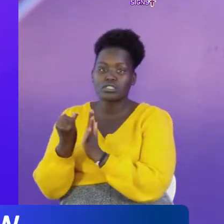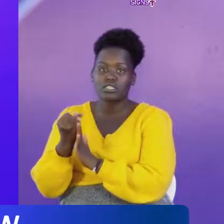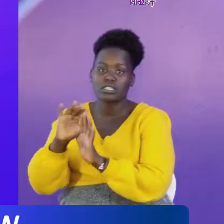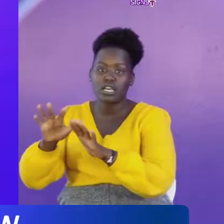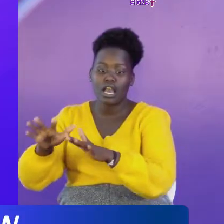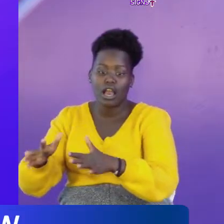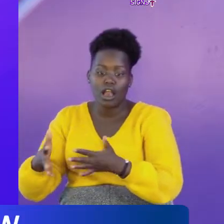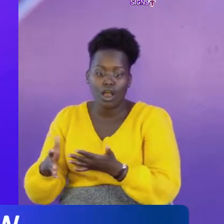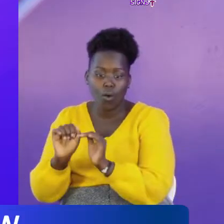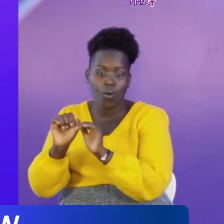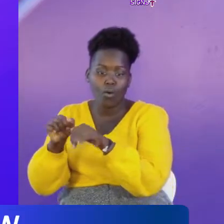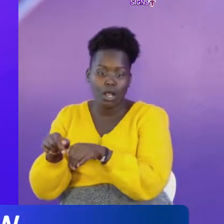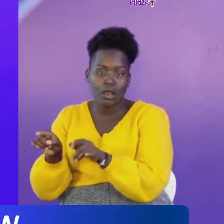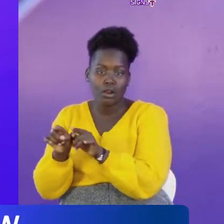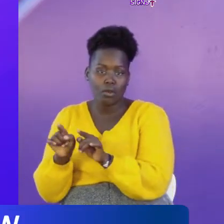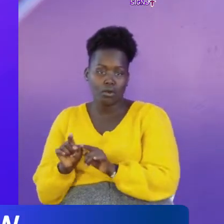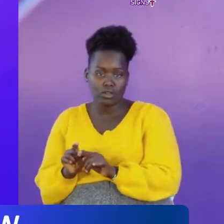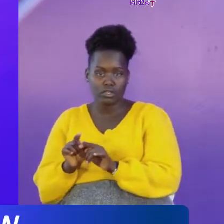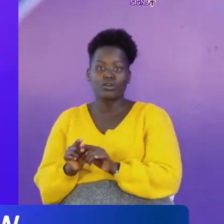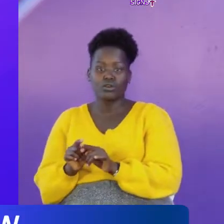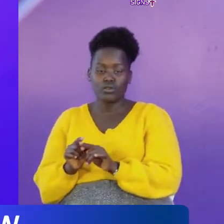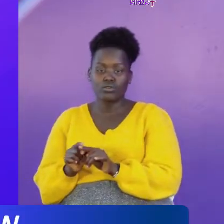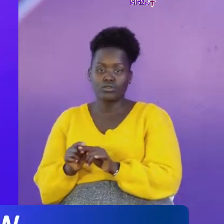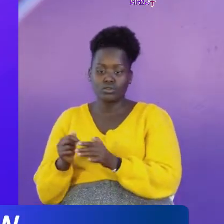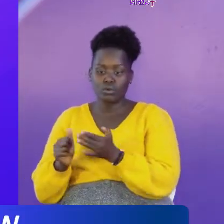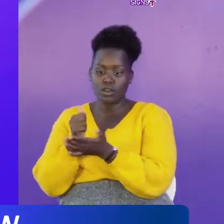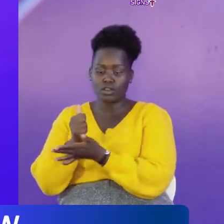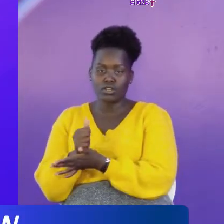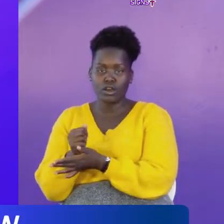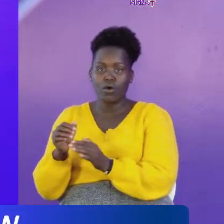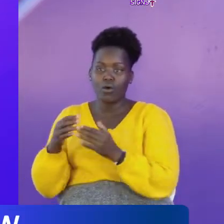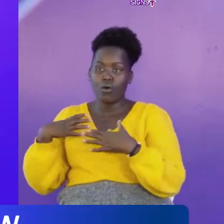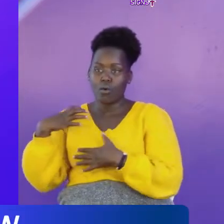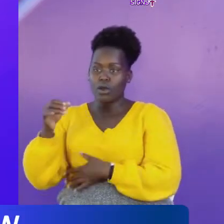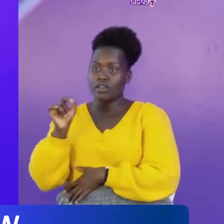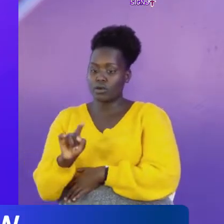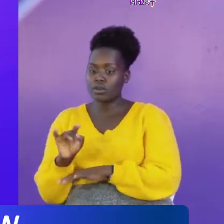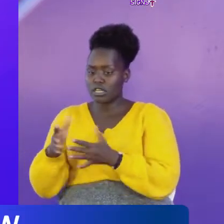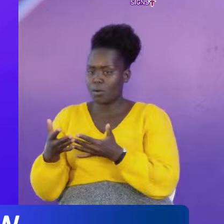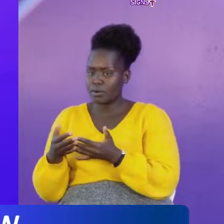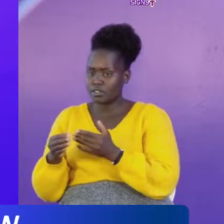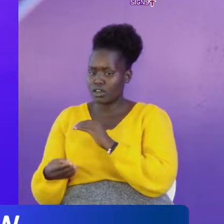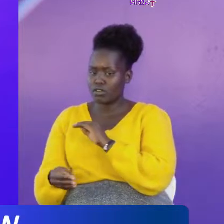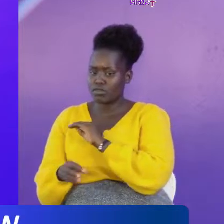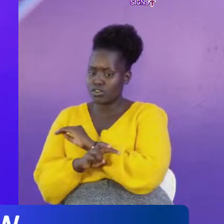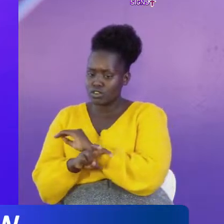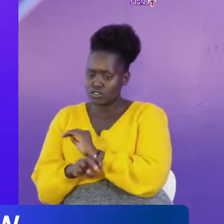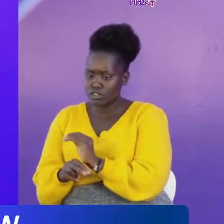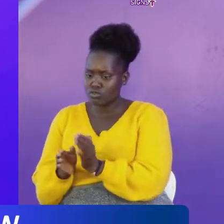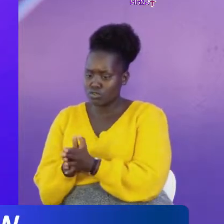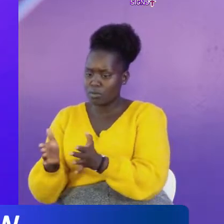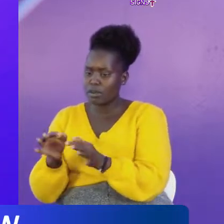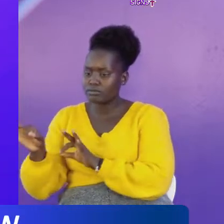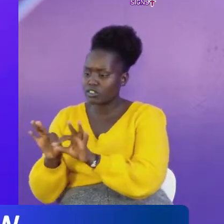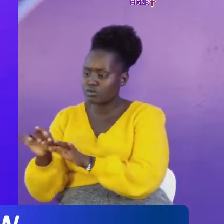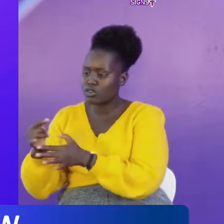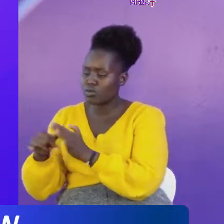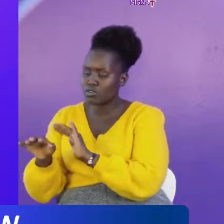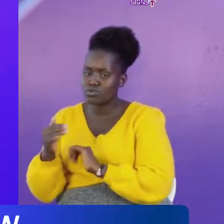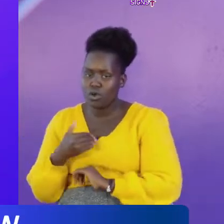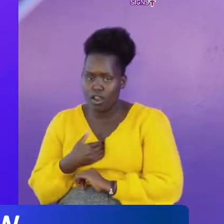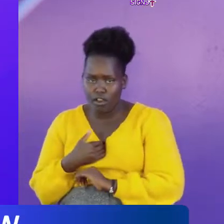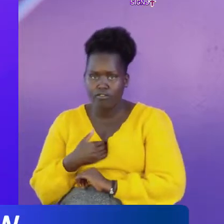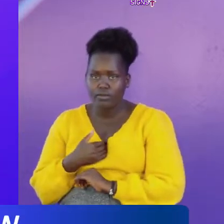much can you even audit your wealth? How much have you stolen from the public? Can you explain where what you have has come